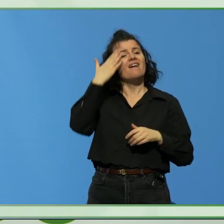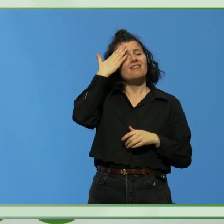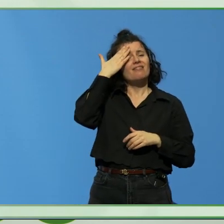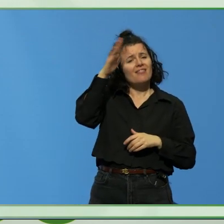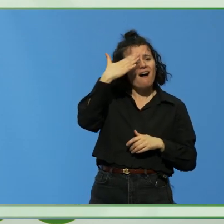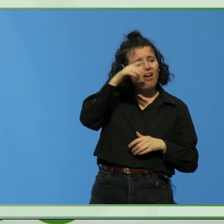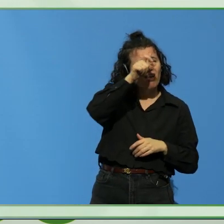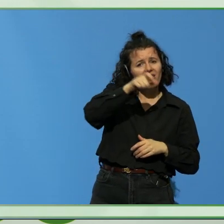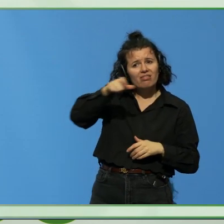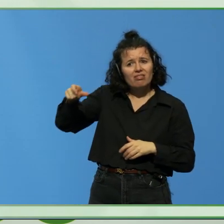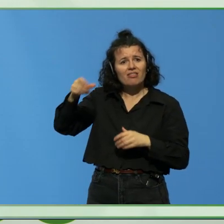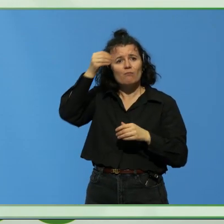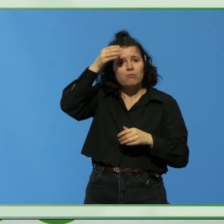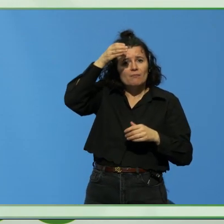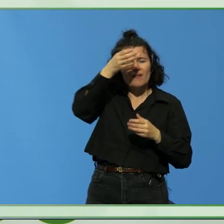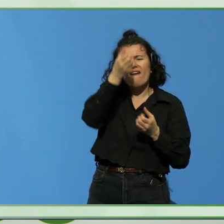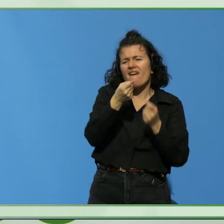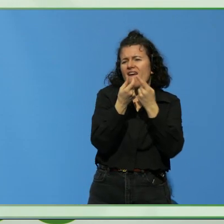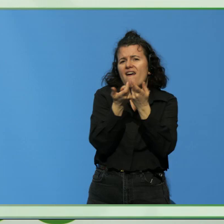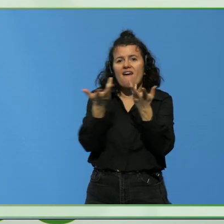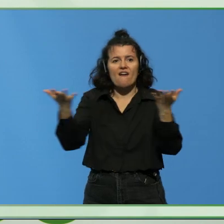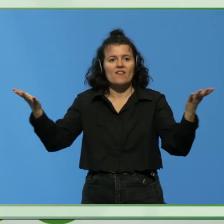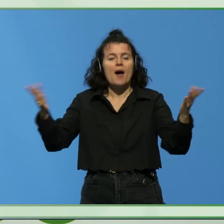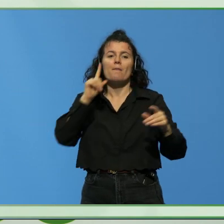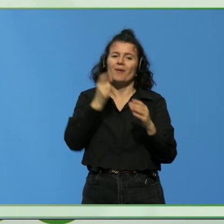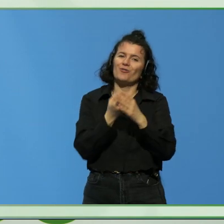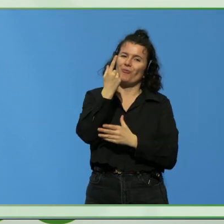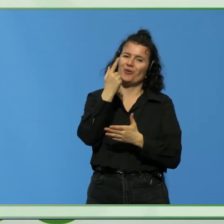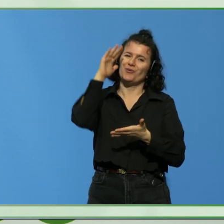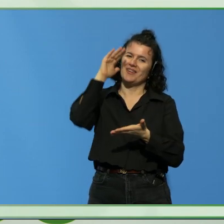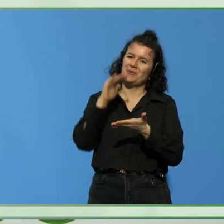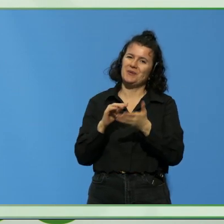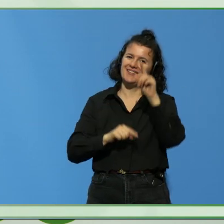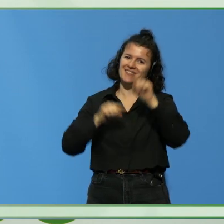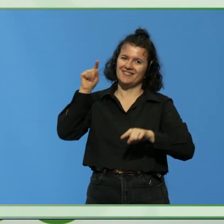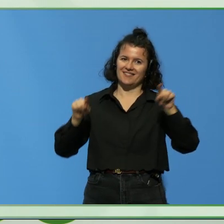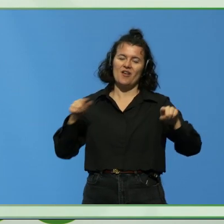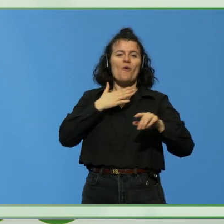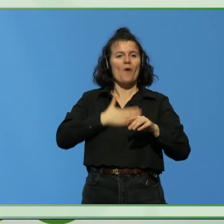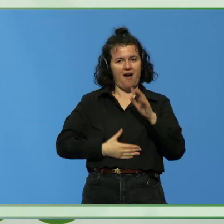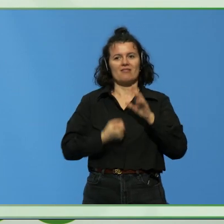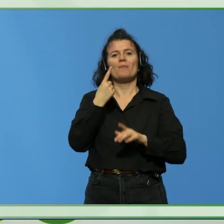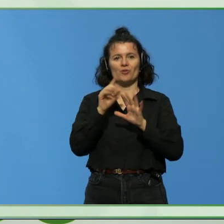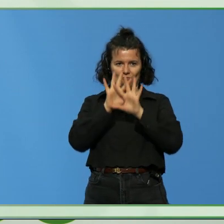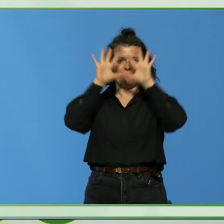be part of the work that is making sure that the opportunities are also accessible worldwide. Thank you.